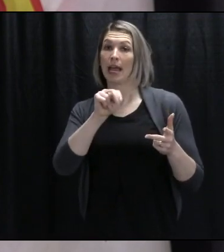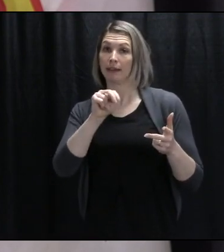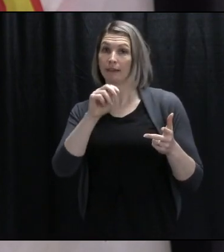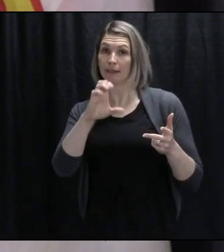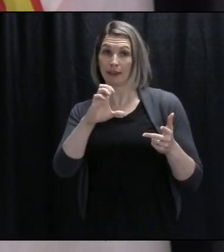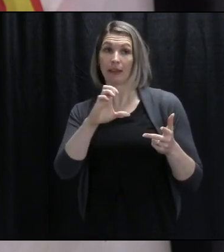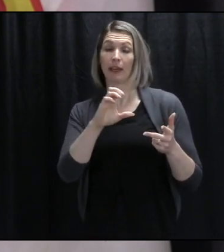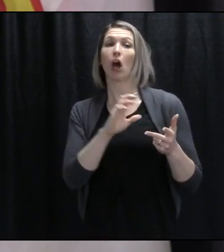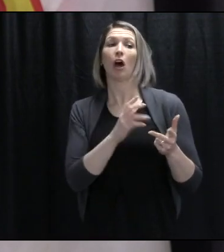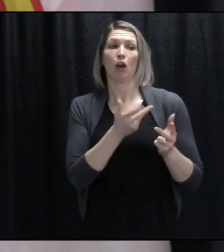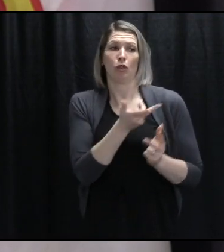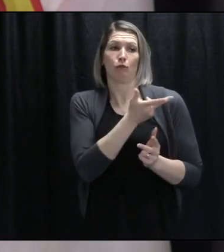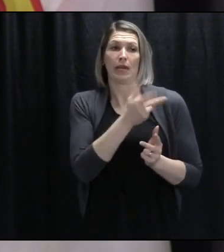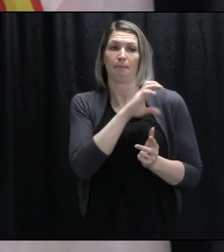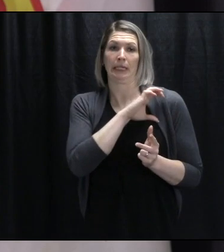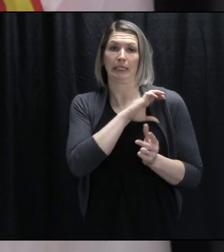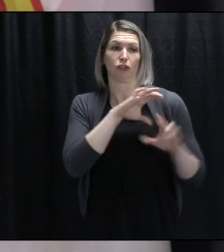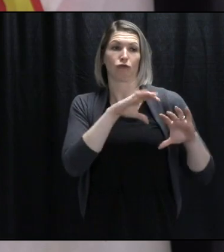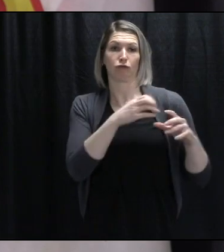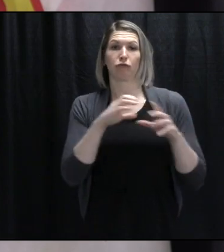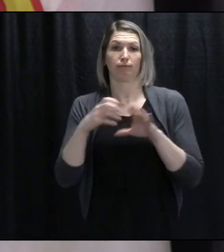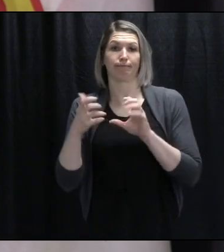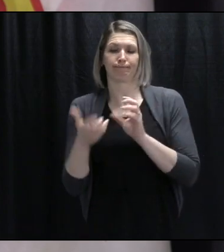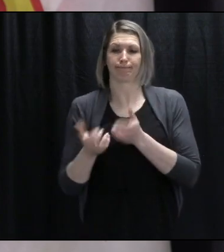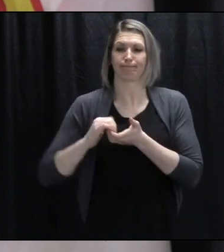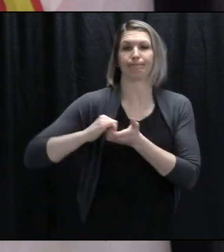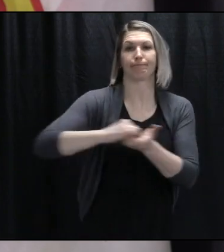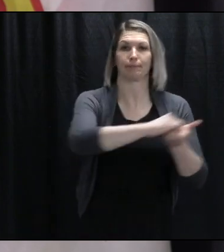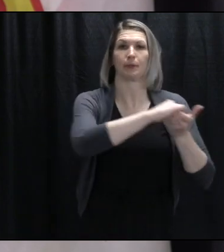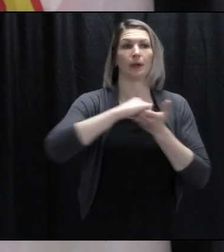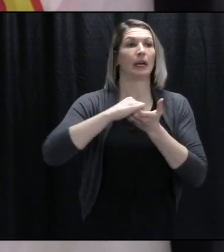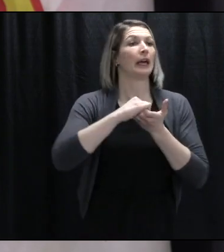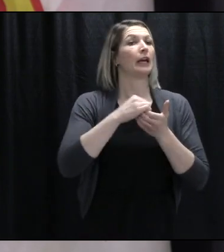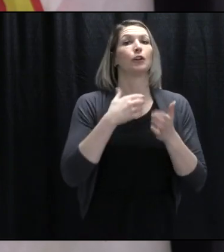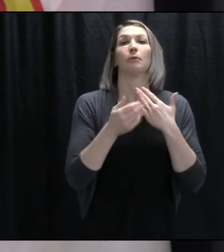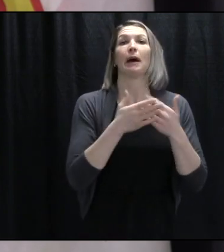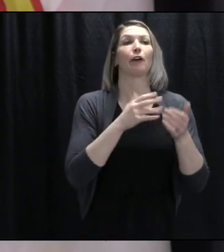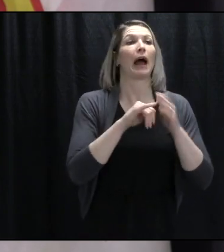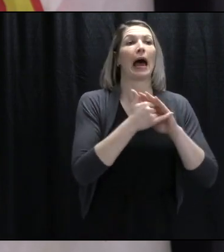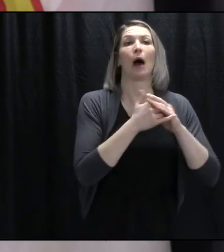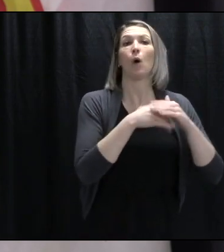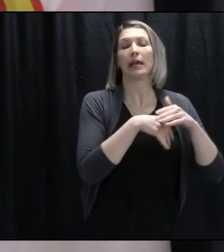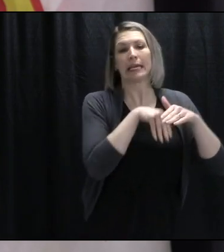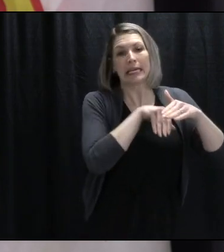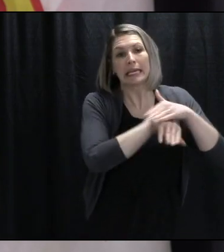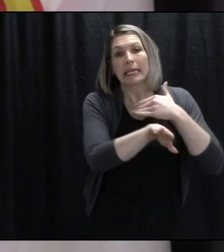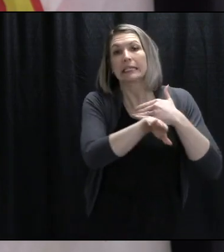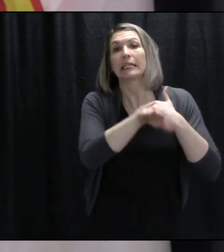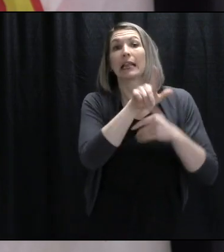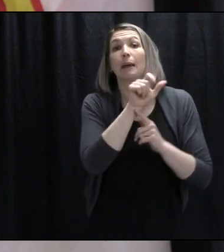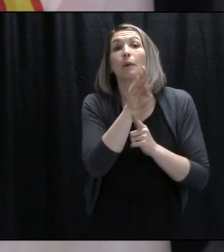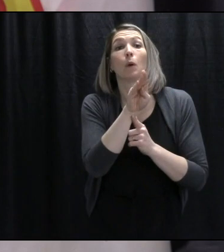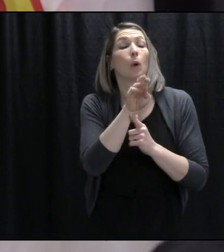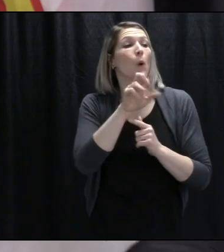Blanc-Sablon. So unless you're heading to the ferry or you're heading to the airport, you'll be told to turn